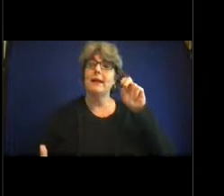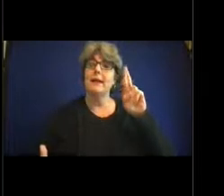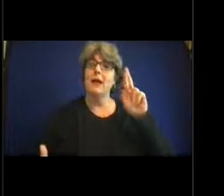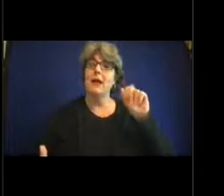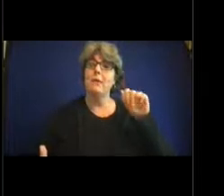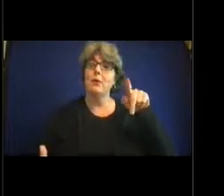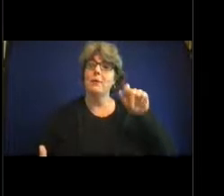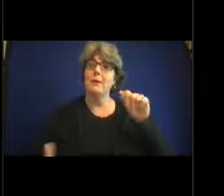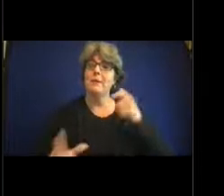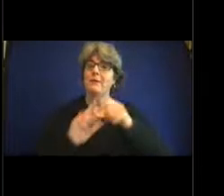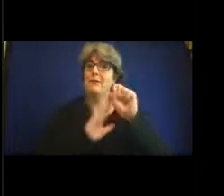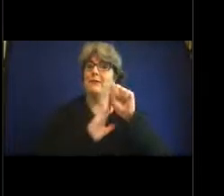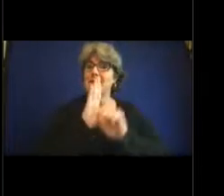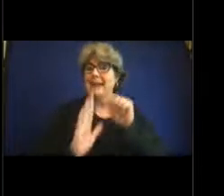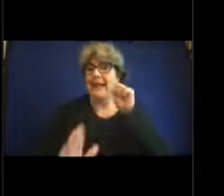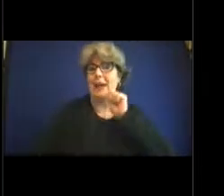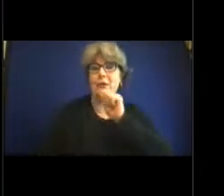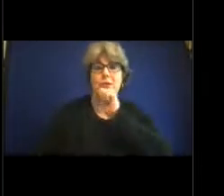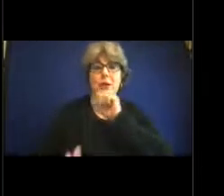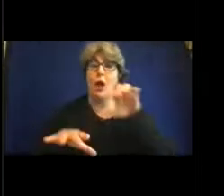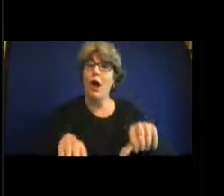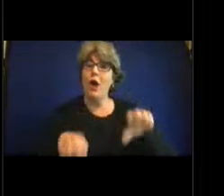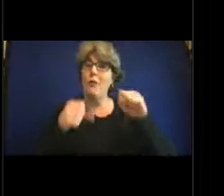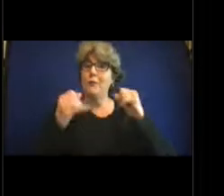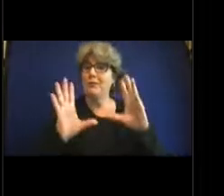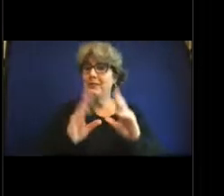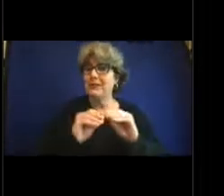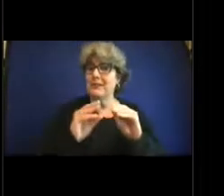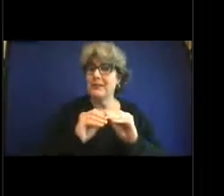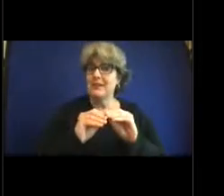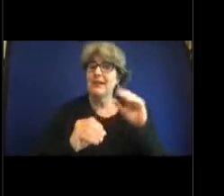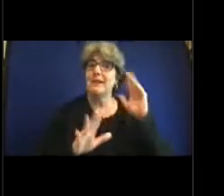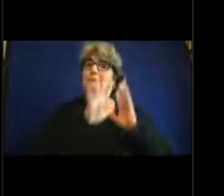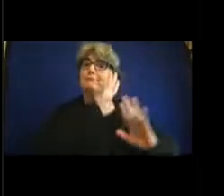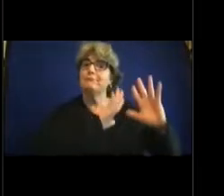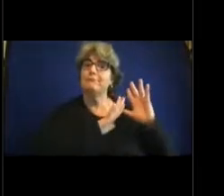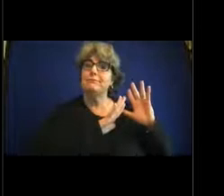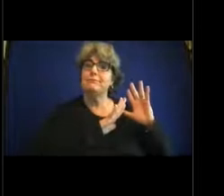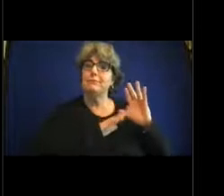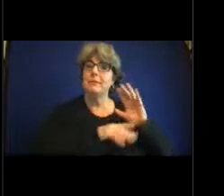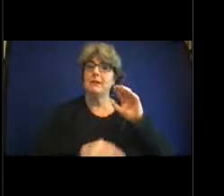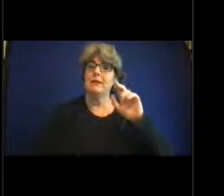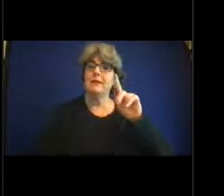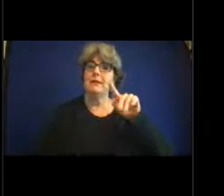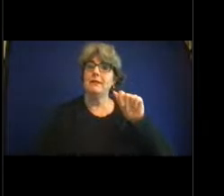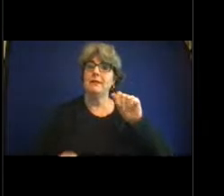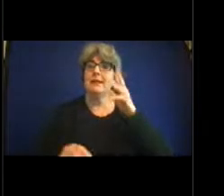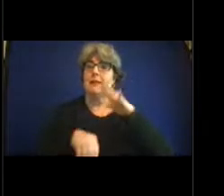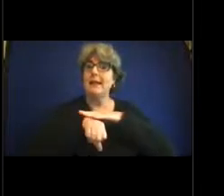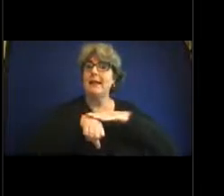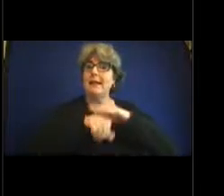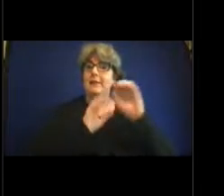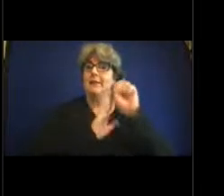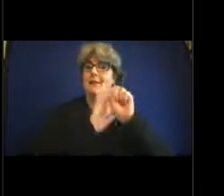in Arizona. We're hosting this webinar from the ancestral lands of the Piscataway Indian Nation in